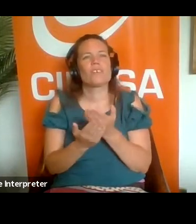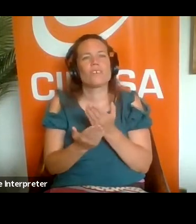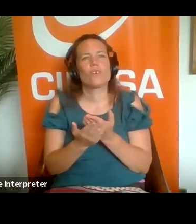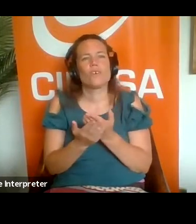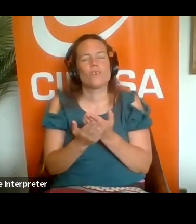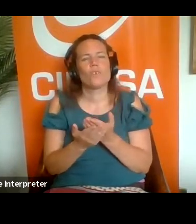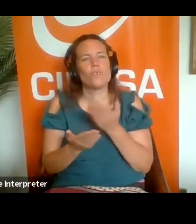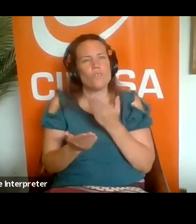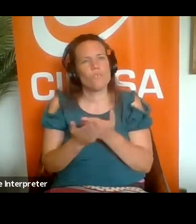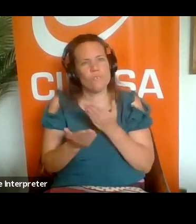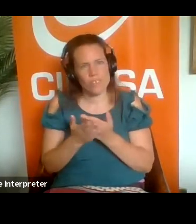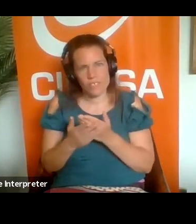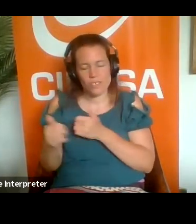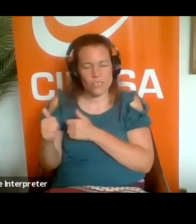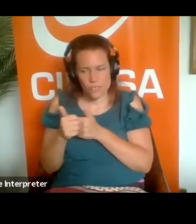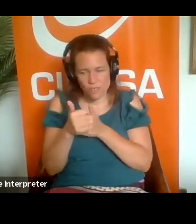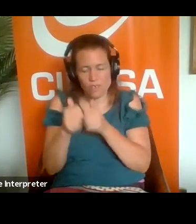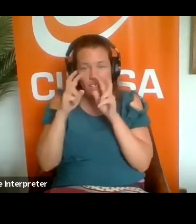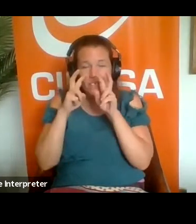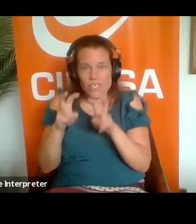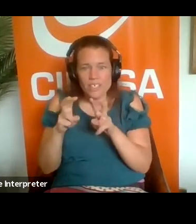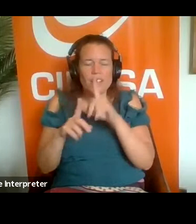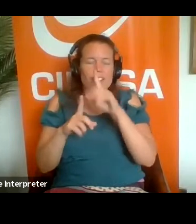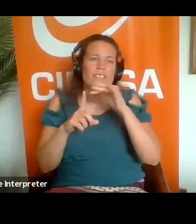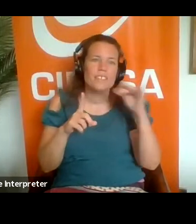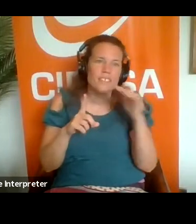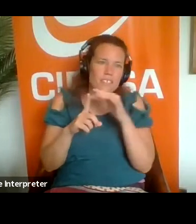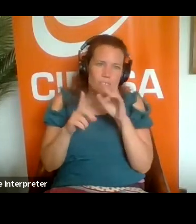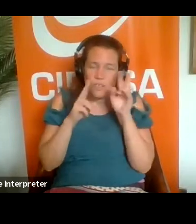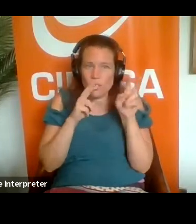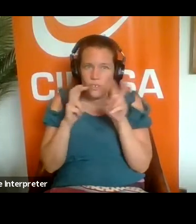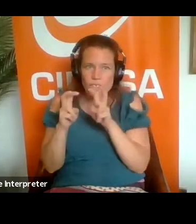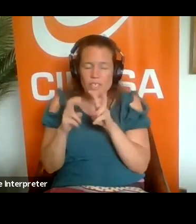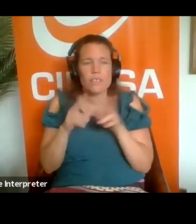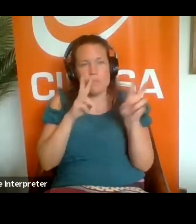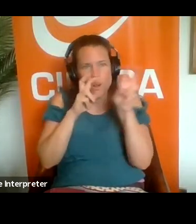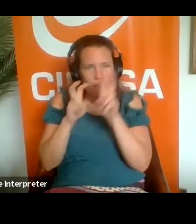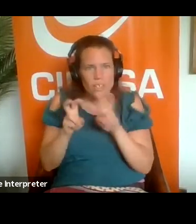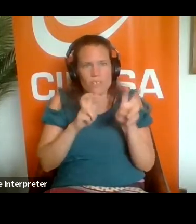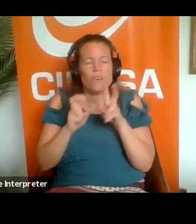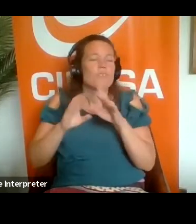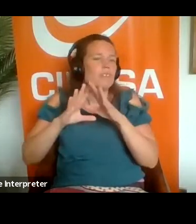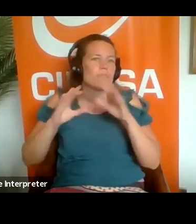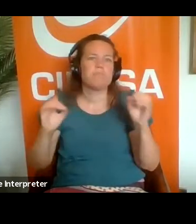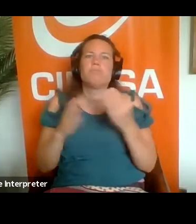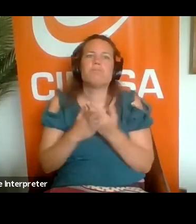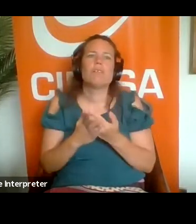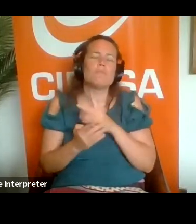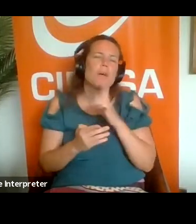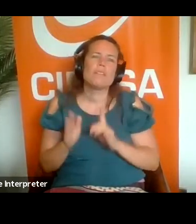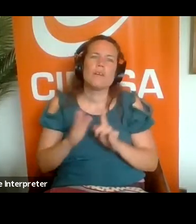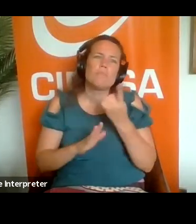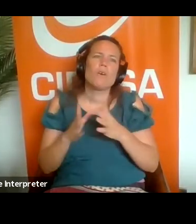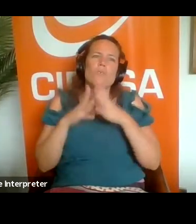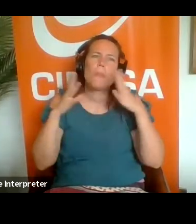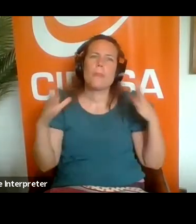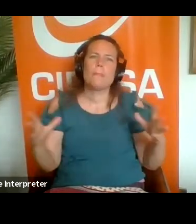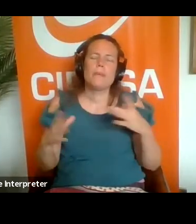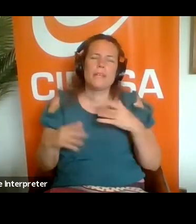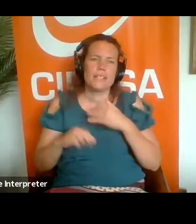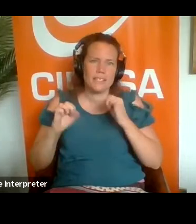surveillance done, digital in terms of interception, monitoring and all that. But the biggest thing I can say is